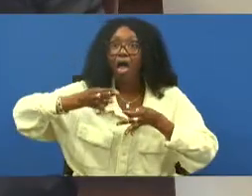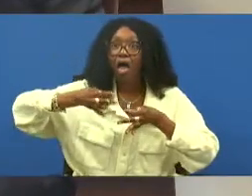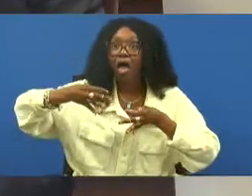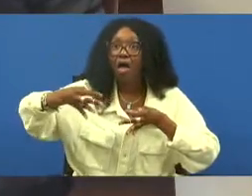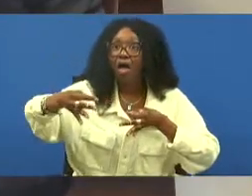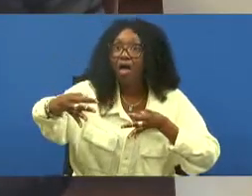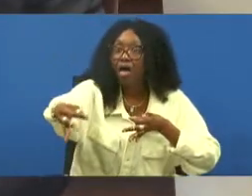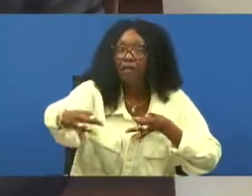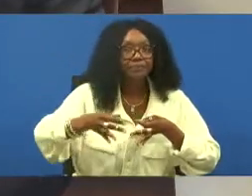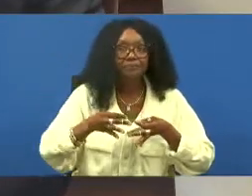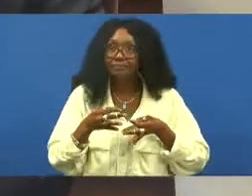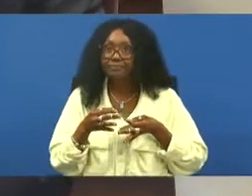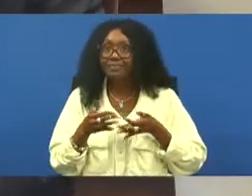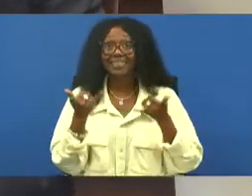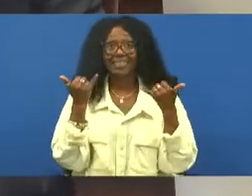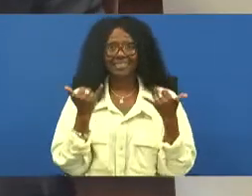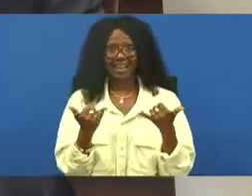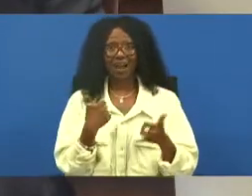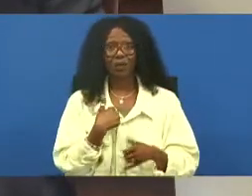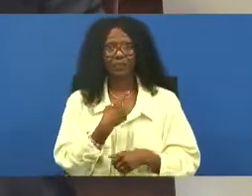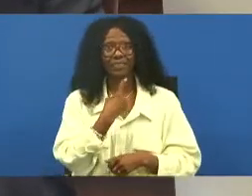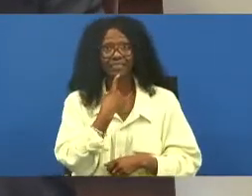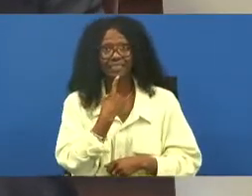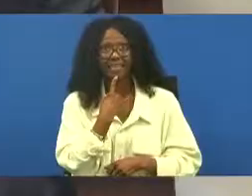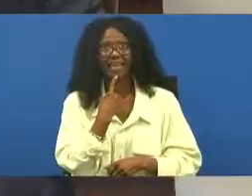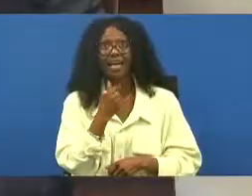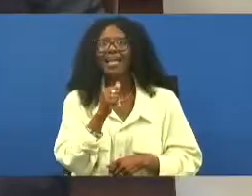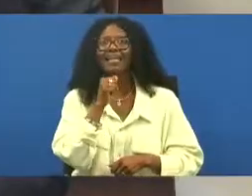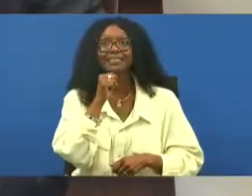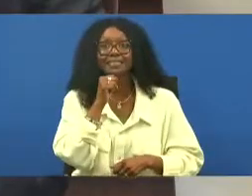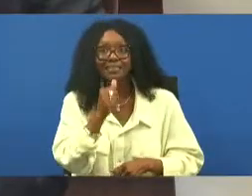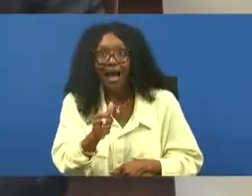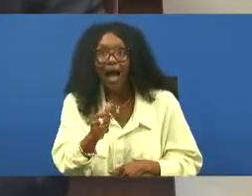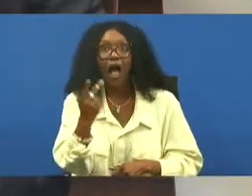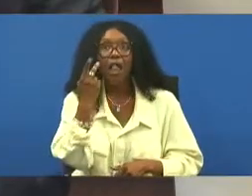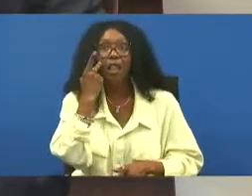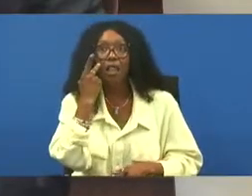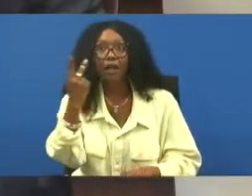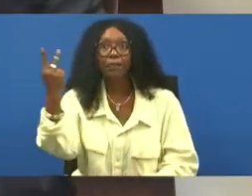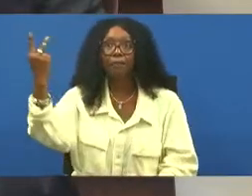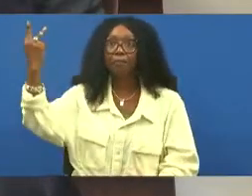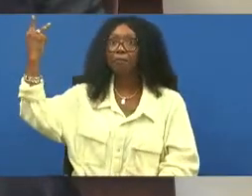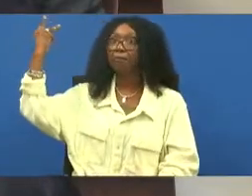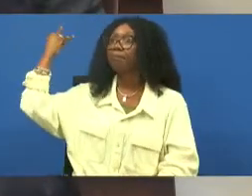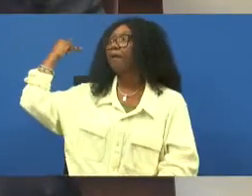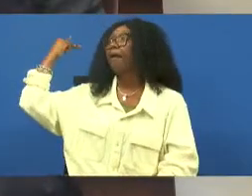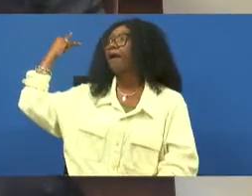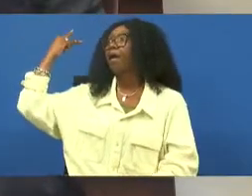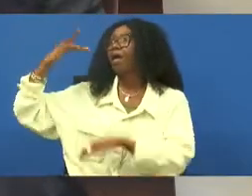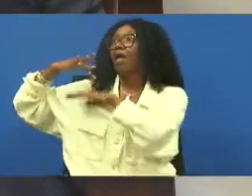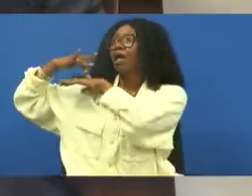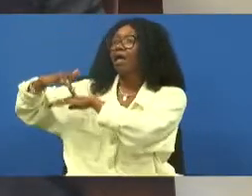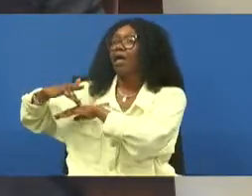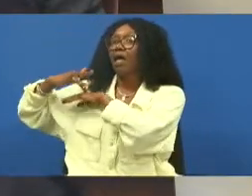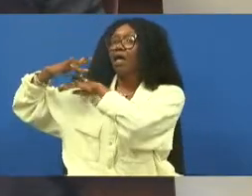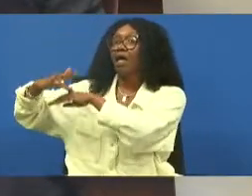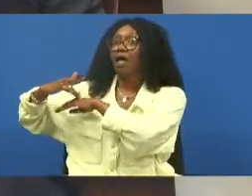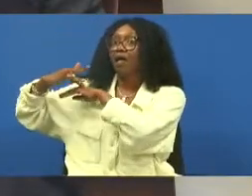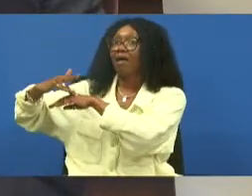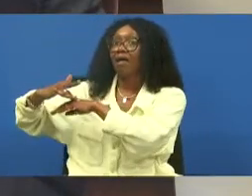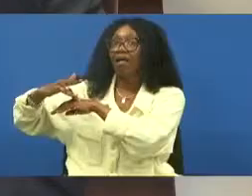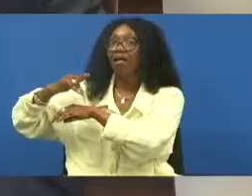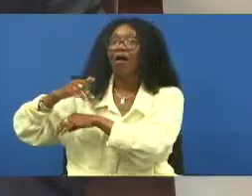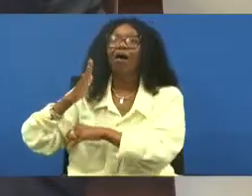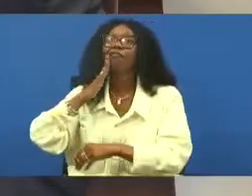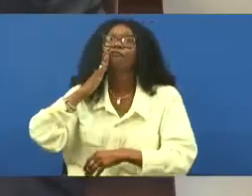Again, I'll end this with, let's not look back. Let's not be sitting up here and we all have a reunion 30 years